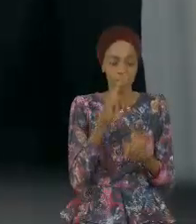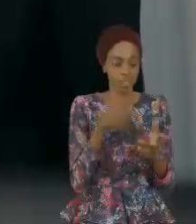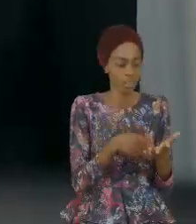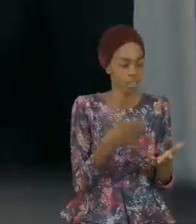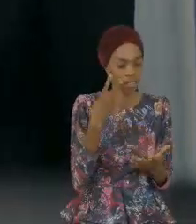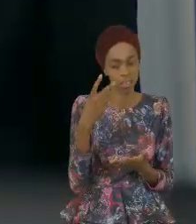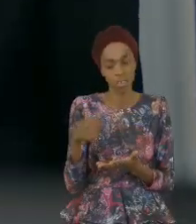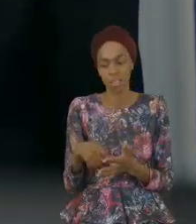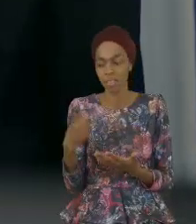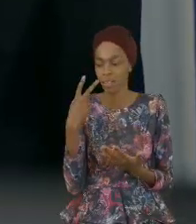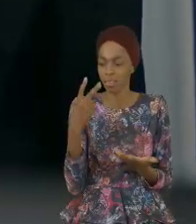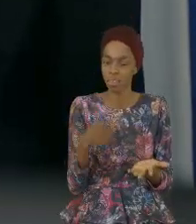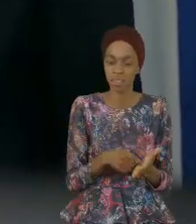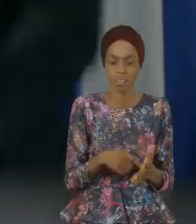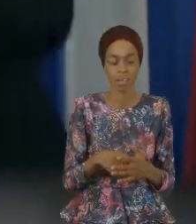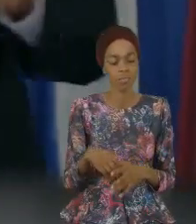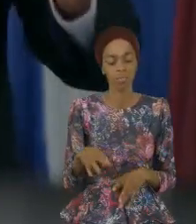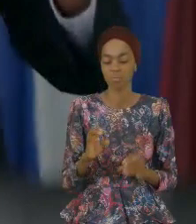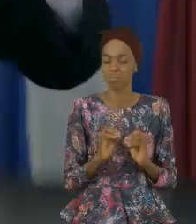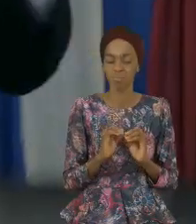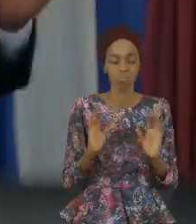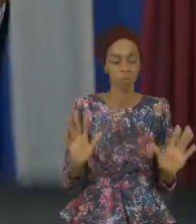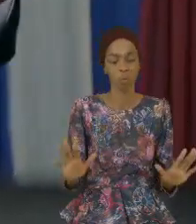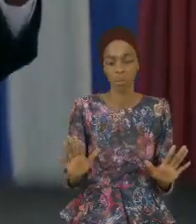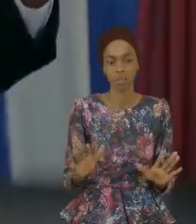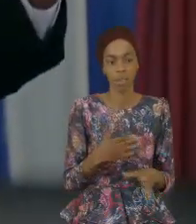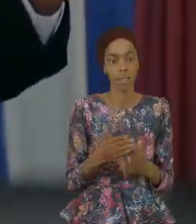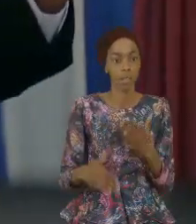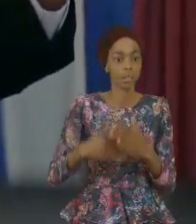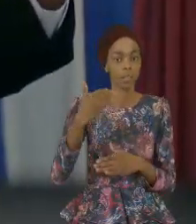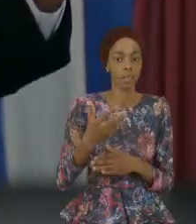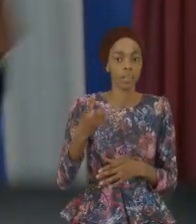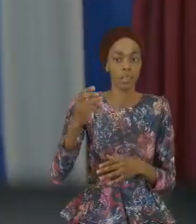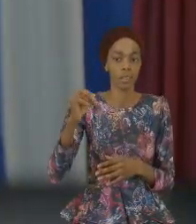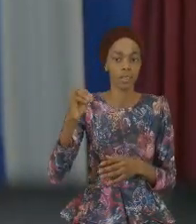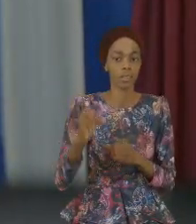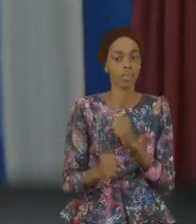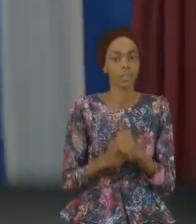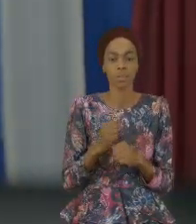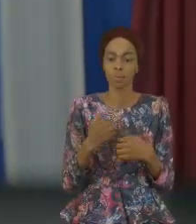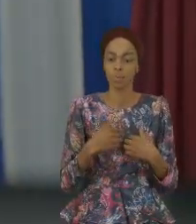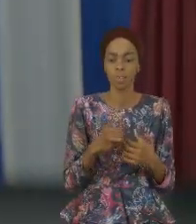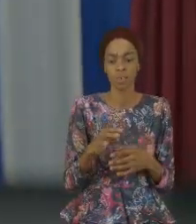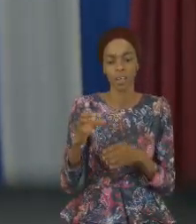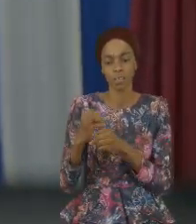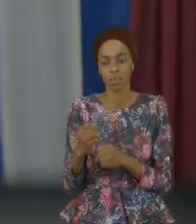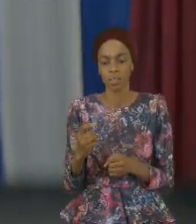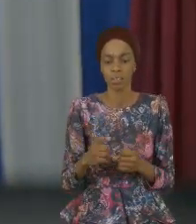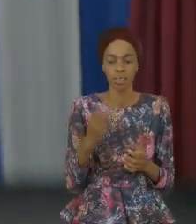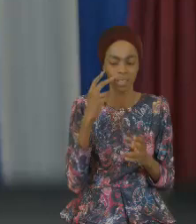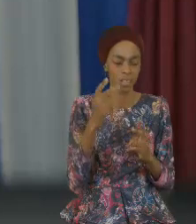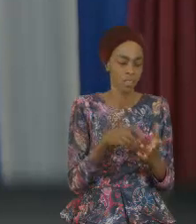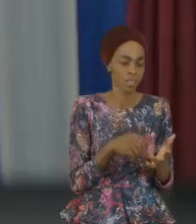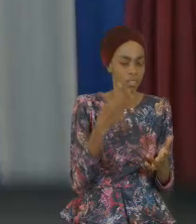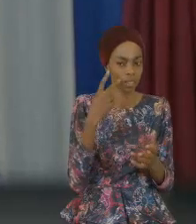at that. Next to nothing. The next 30 years, what have I achieved? Look at that. Maybe